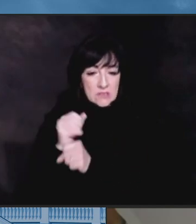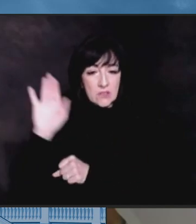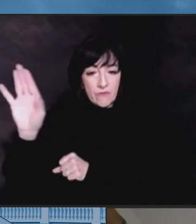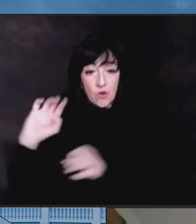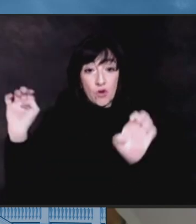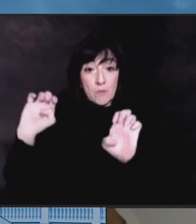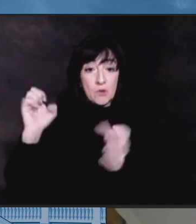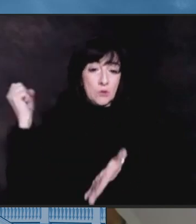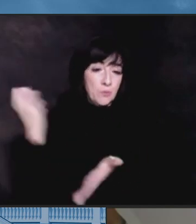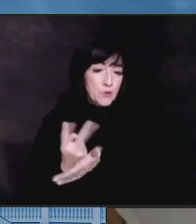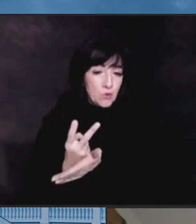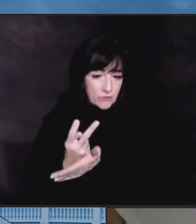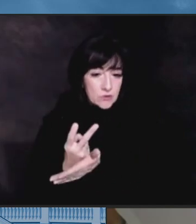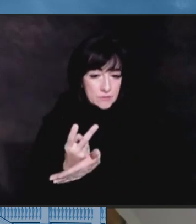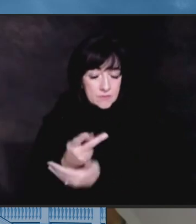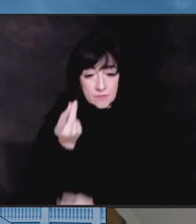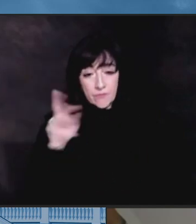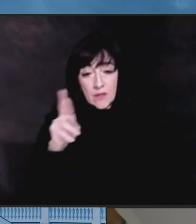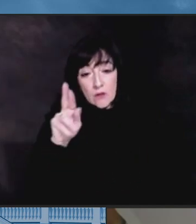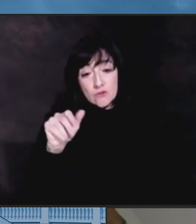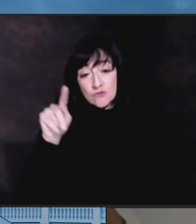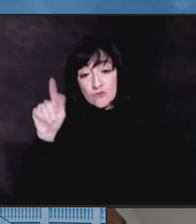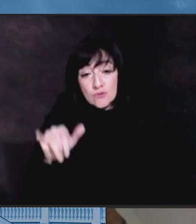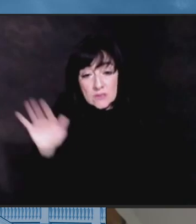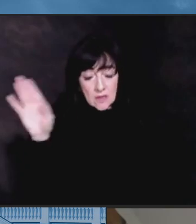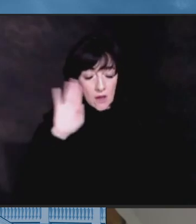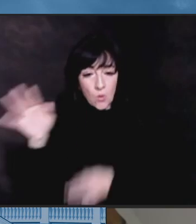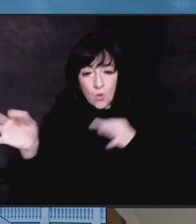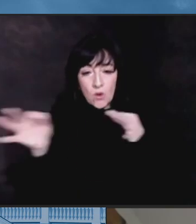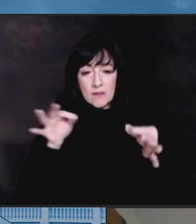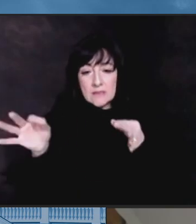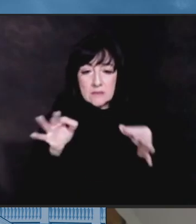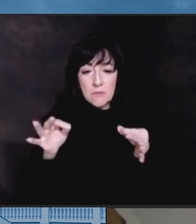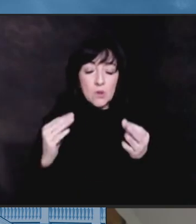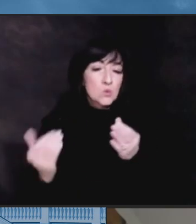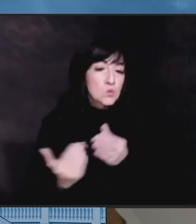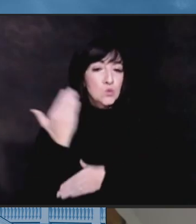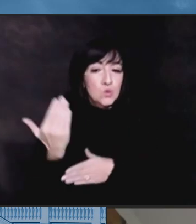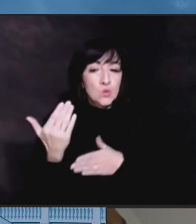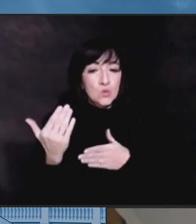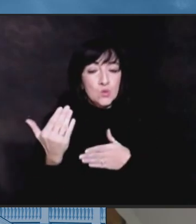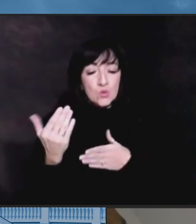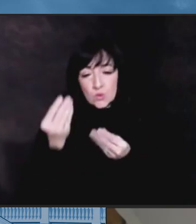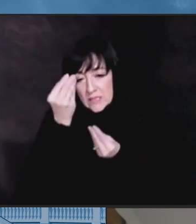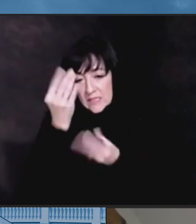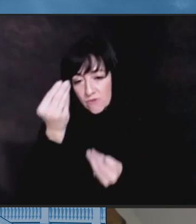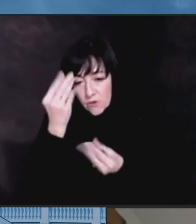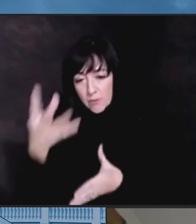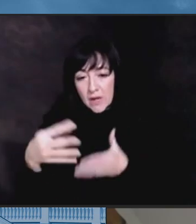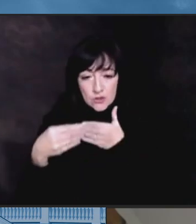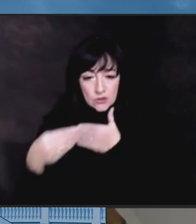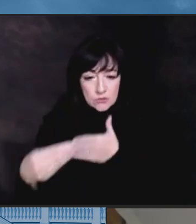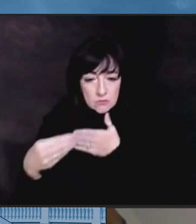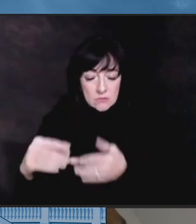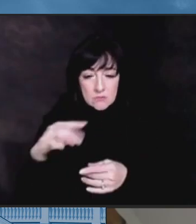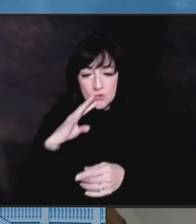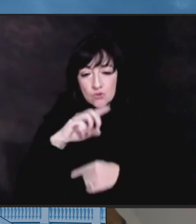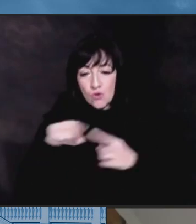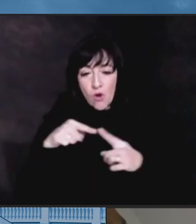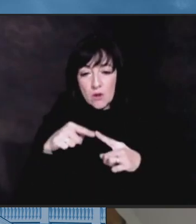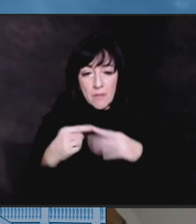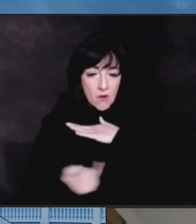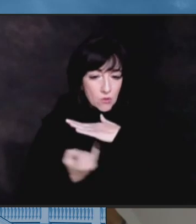need. Dr. Rattay is also going to talk about new guidelines around quarantining, which are being reviewed which have